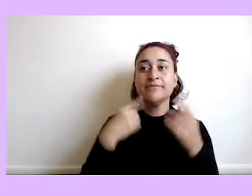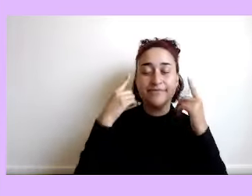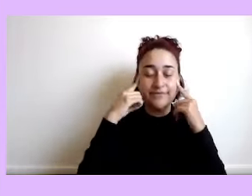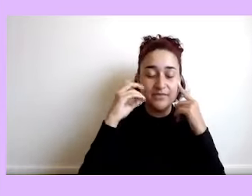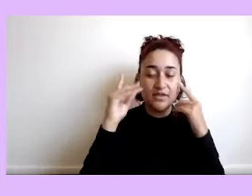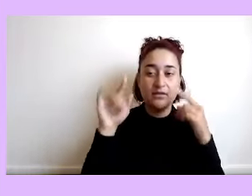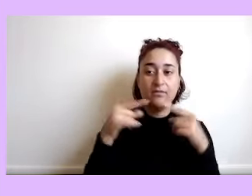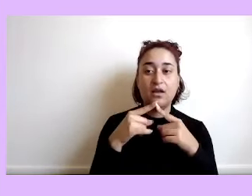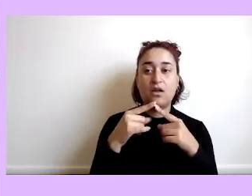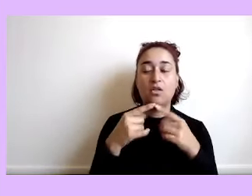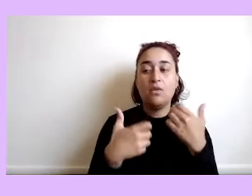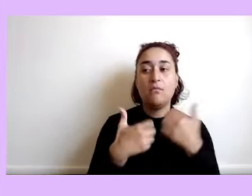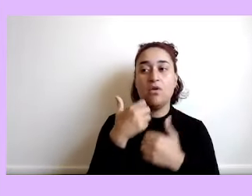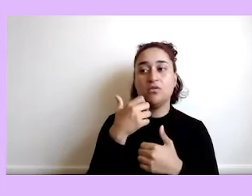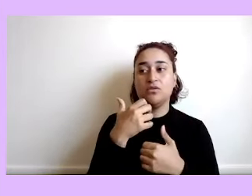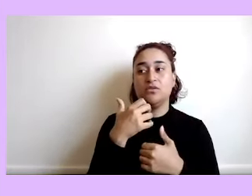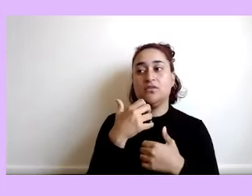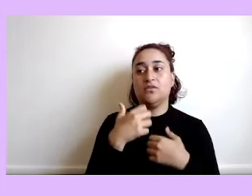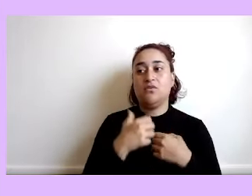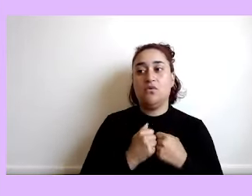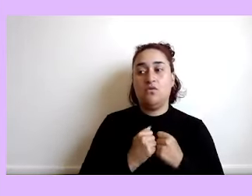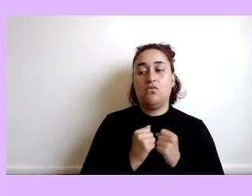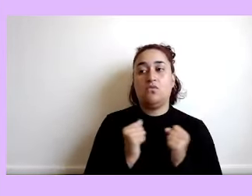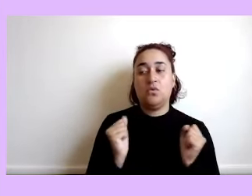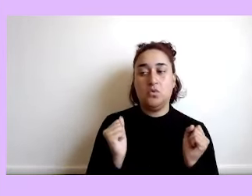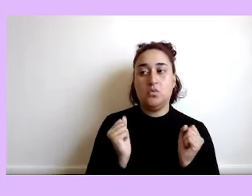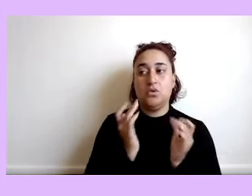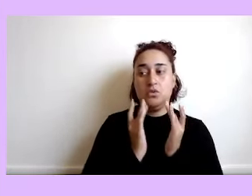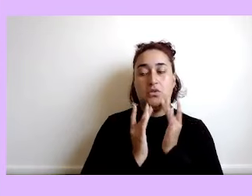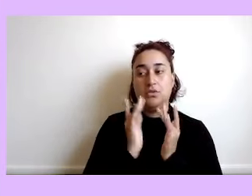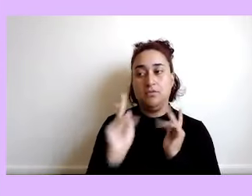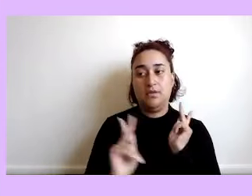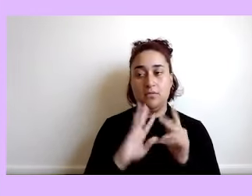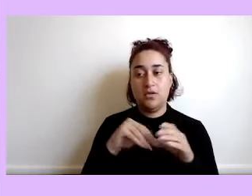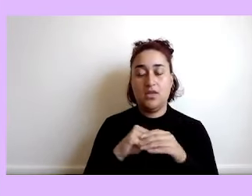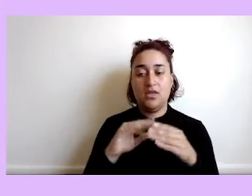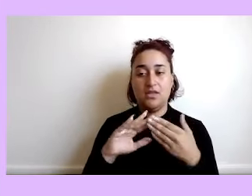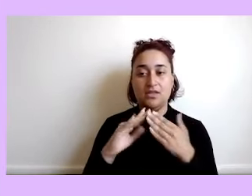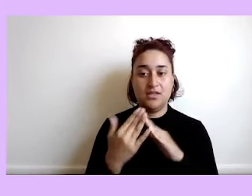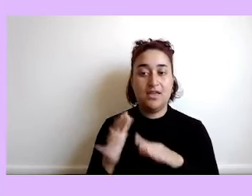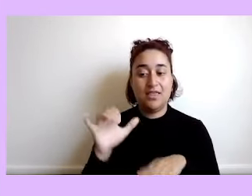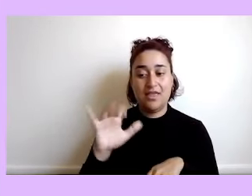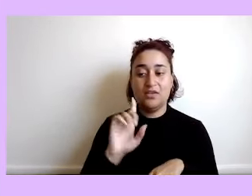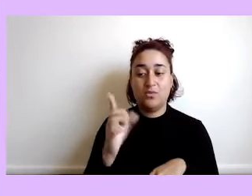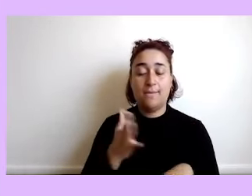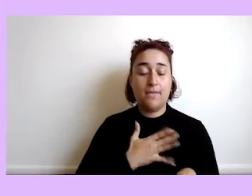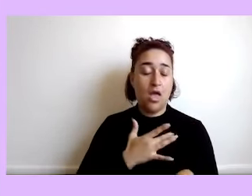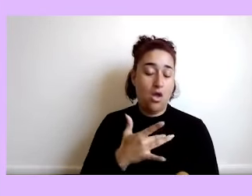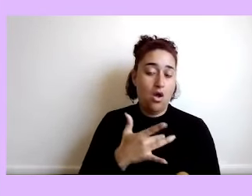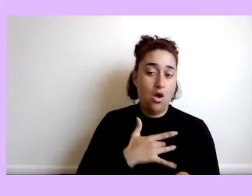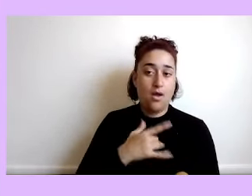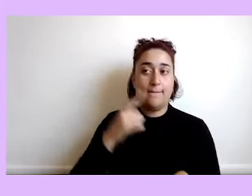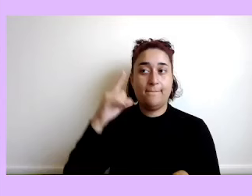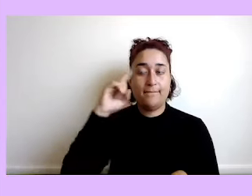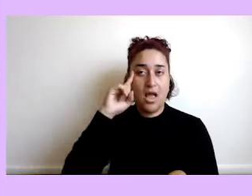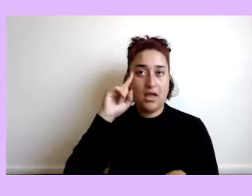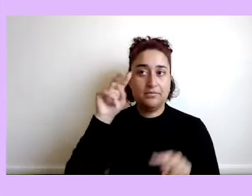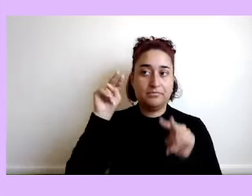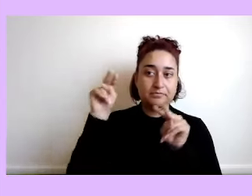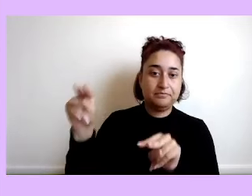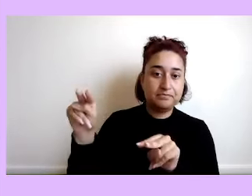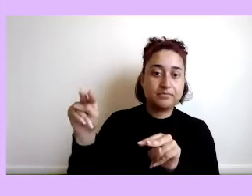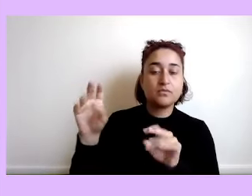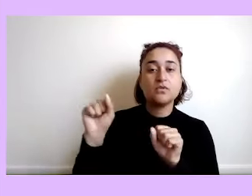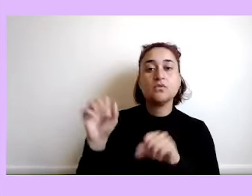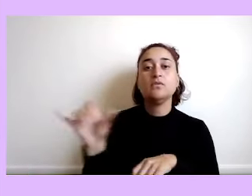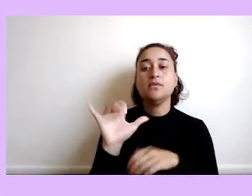most vulnerable people in our city. When I think about the public, that is where my heart and my mind goes to. And so it's like,